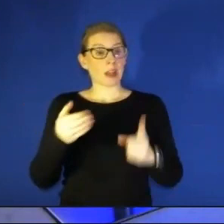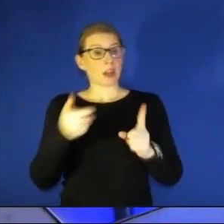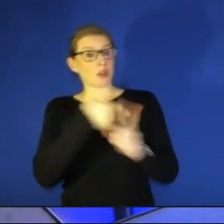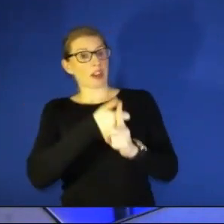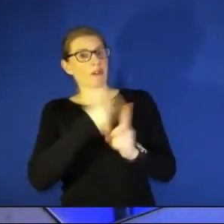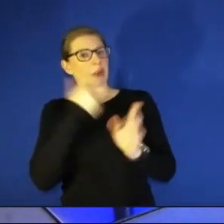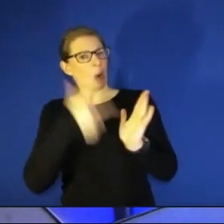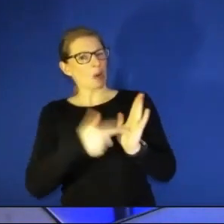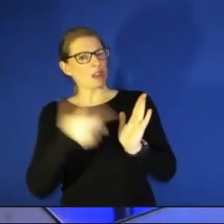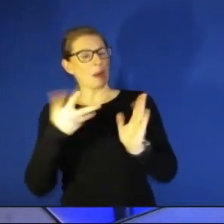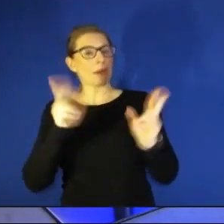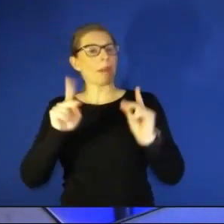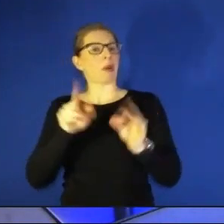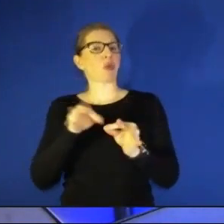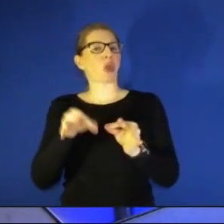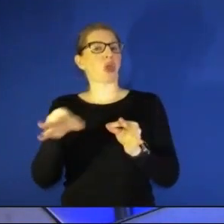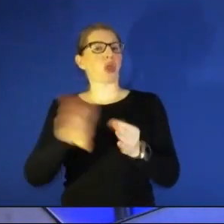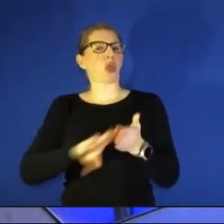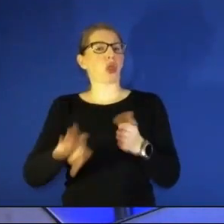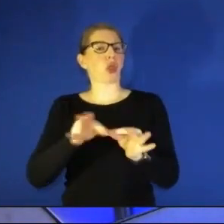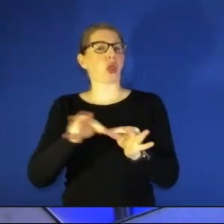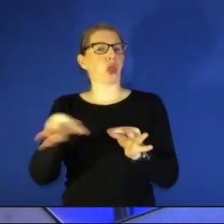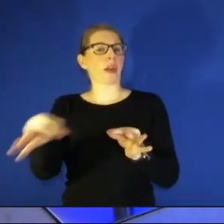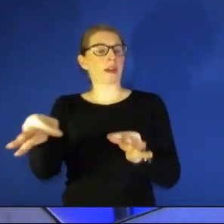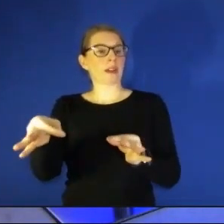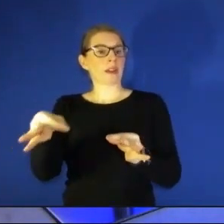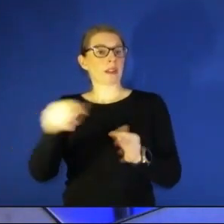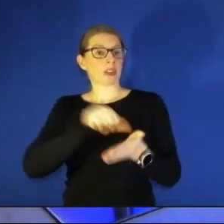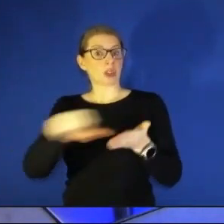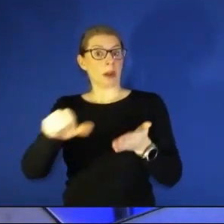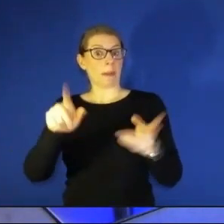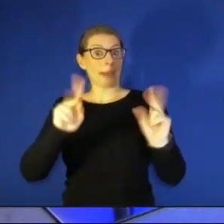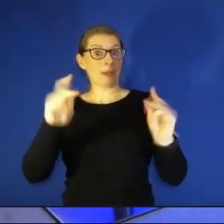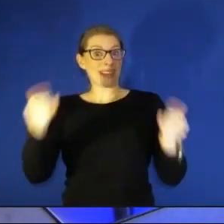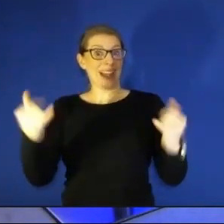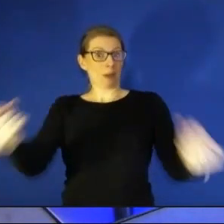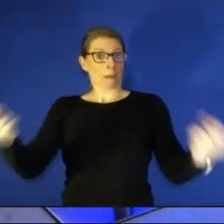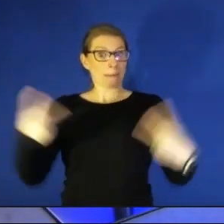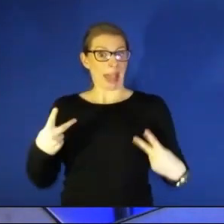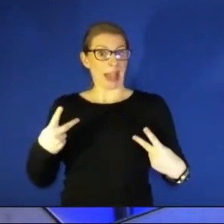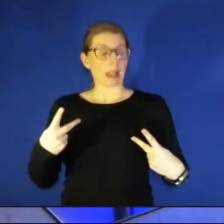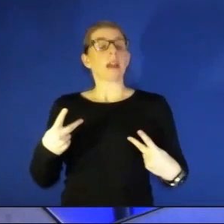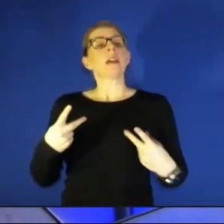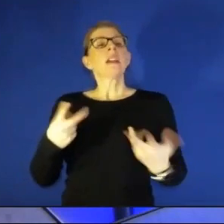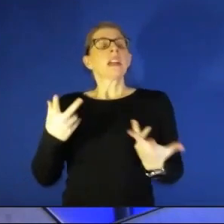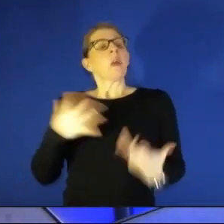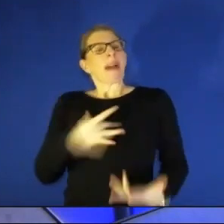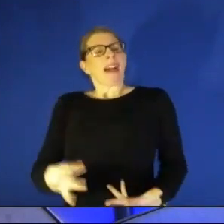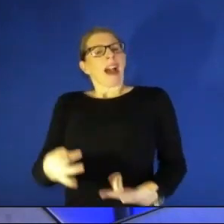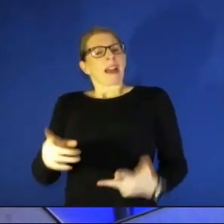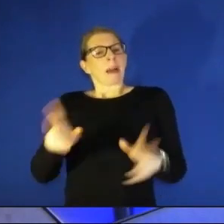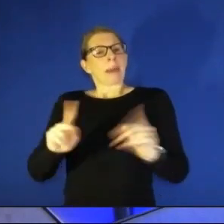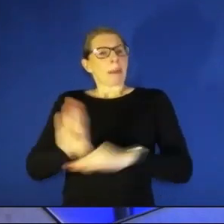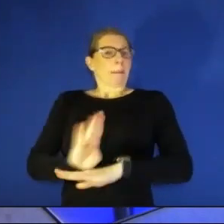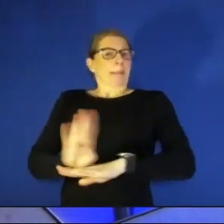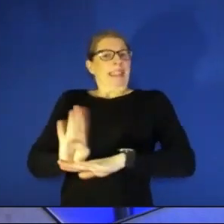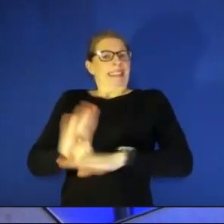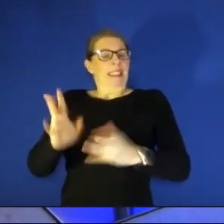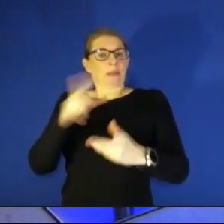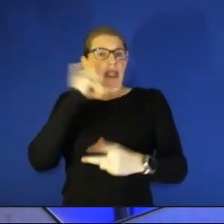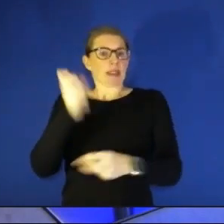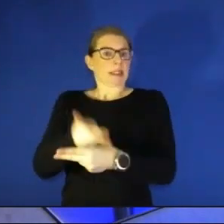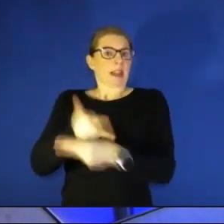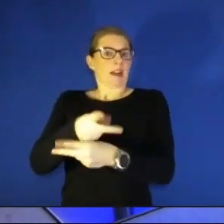people putting off, and so now we're seeing the effects of people coming back in, which we definitely like to see. We like it to be busy because we know people are taking care of